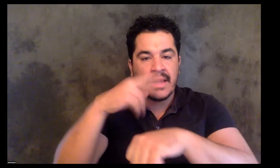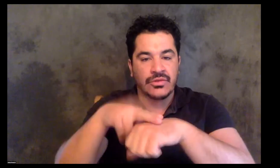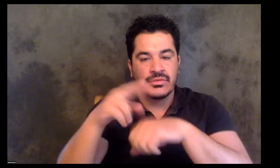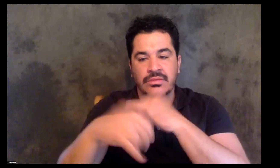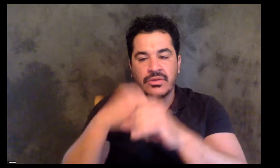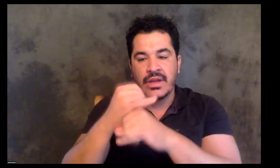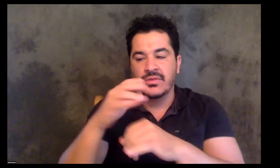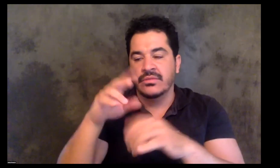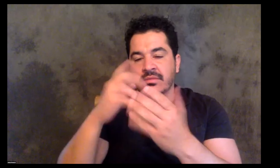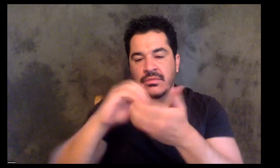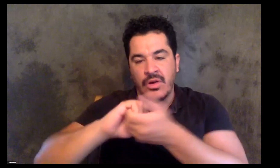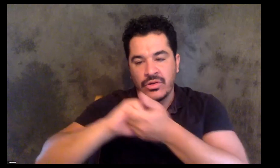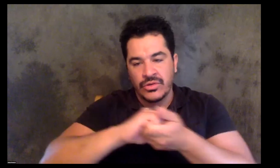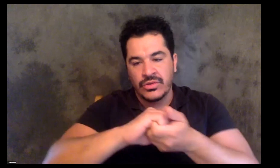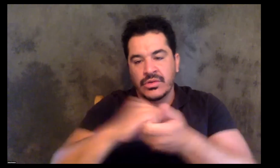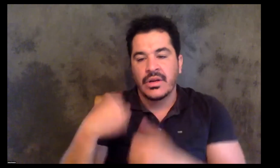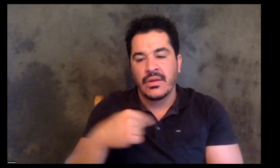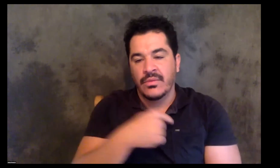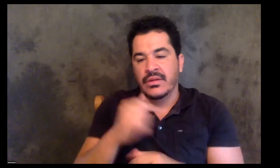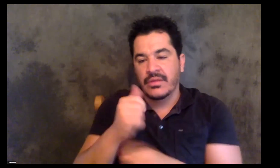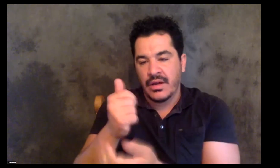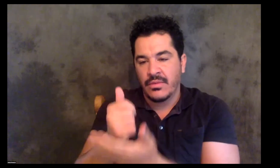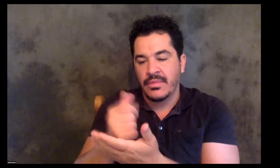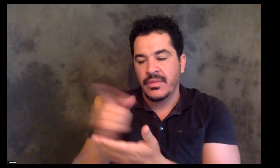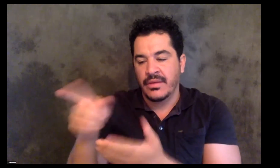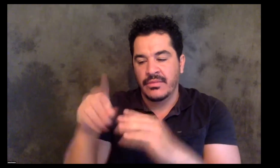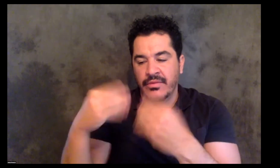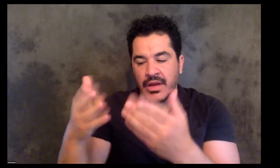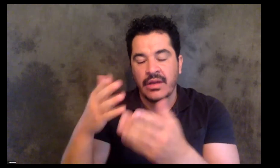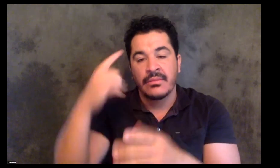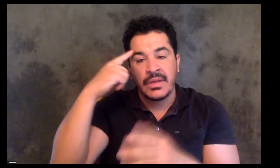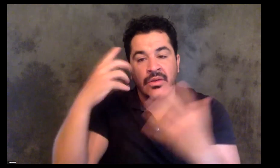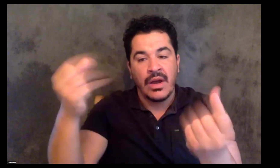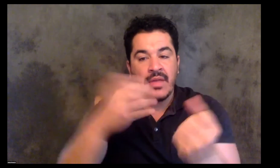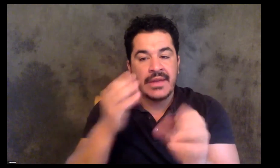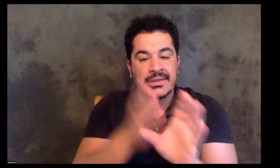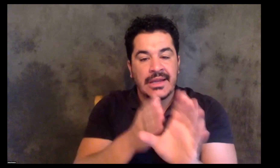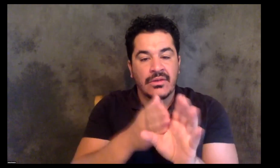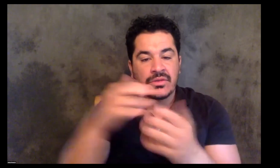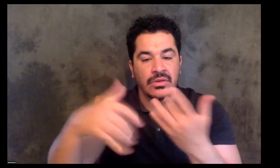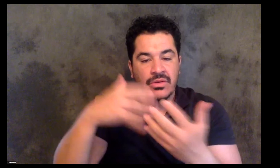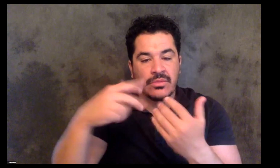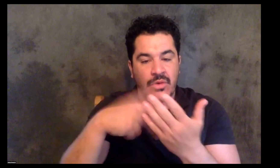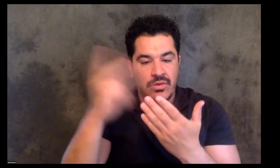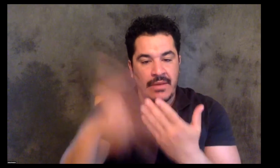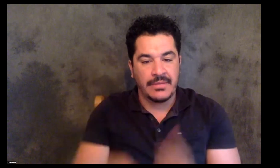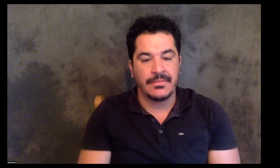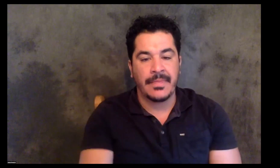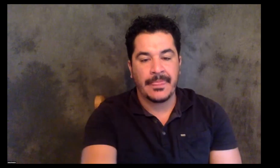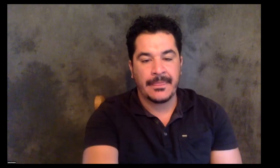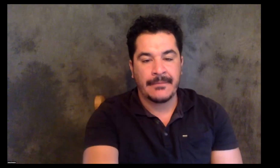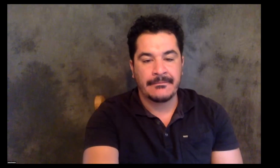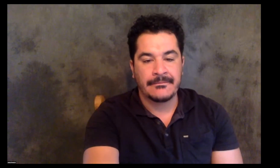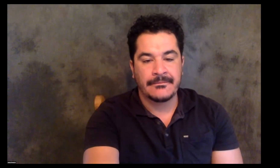introduce mental health and psychosocial programming to their programs as well. So we have this kind of partner training module to our work. And I thought what I could do is give